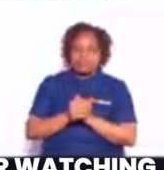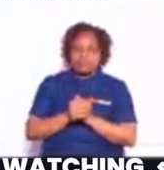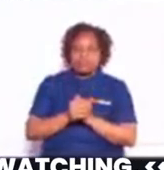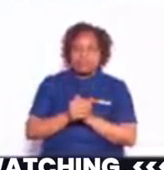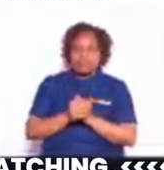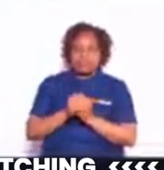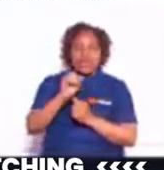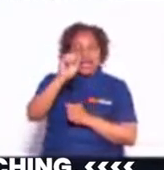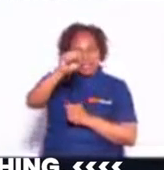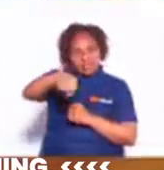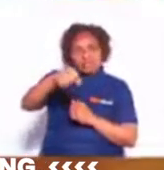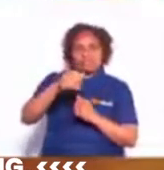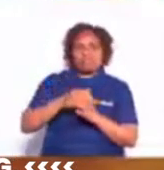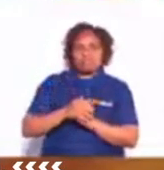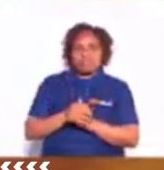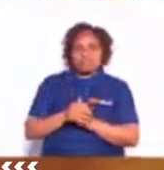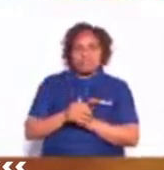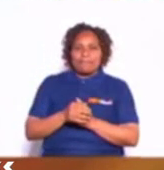Yes.